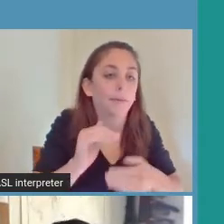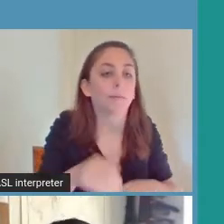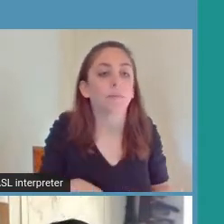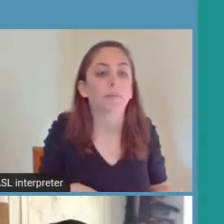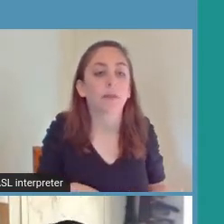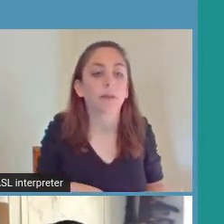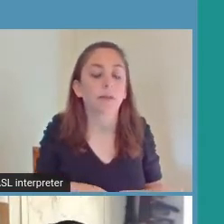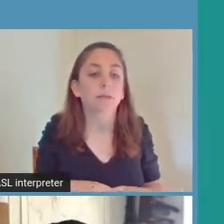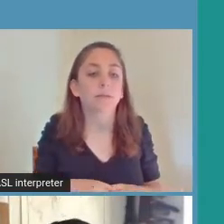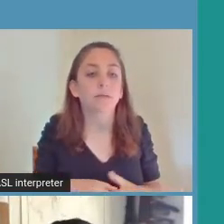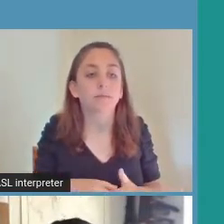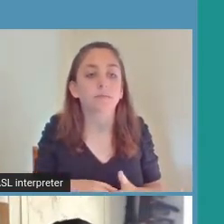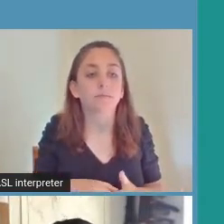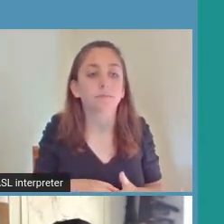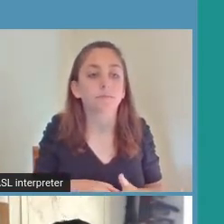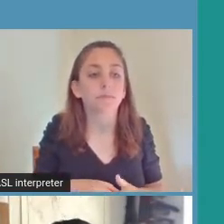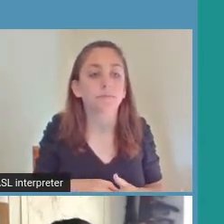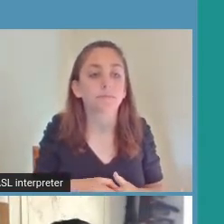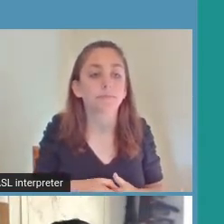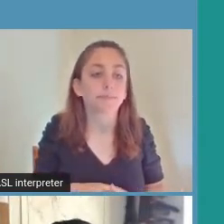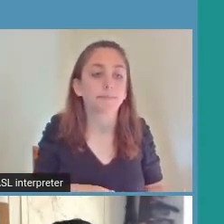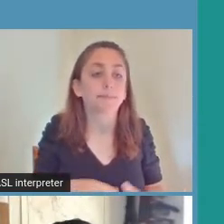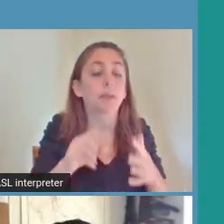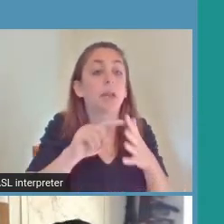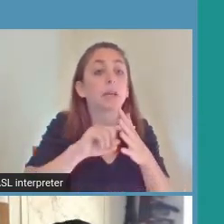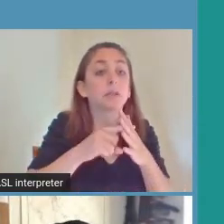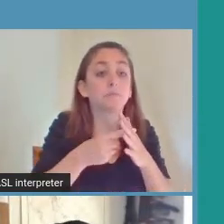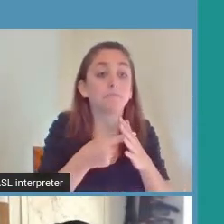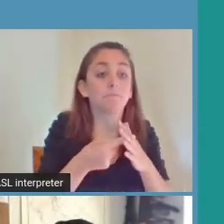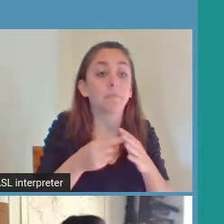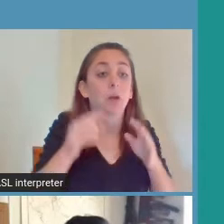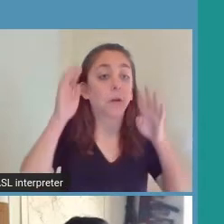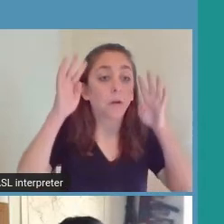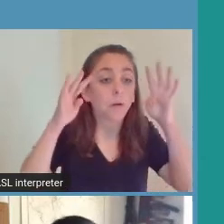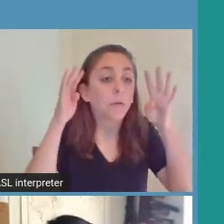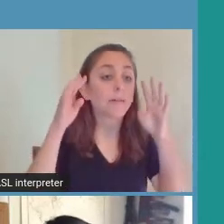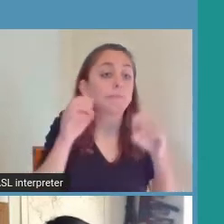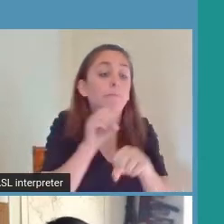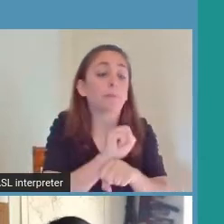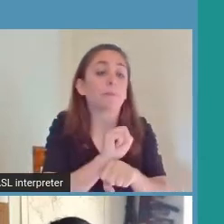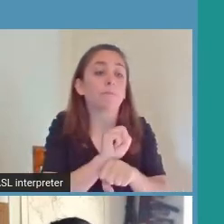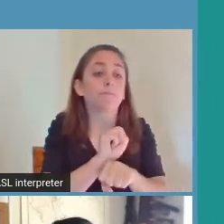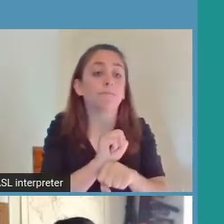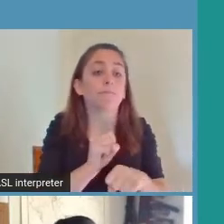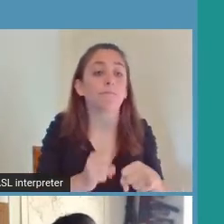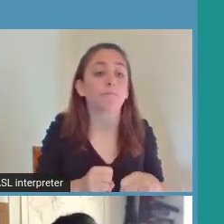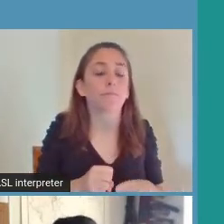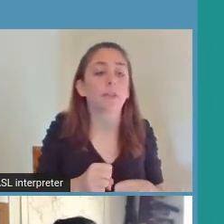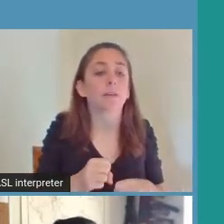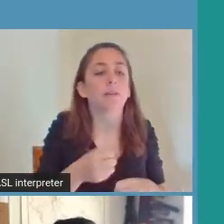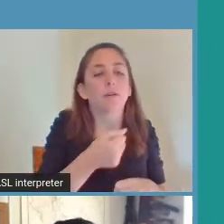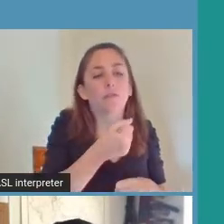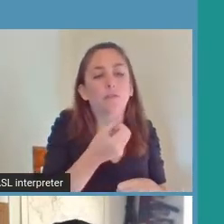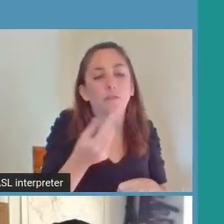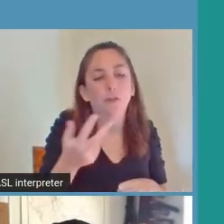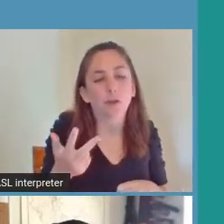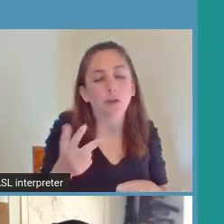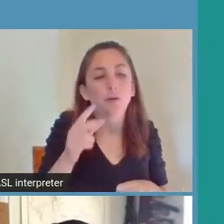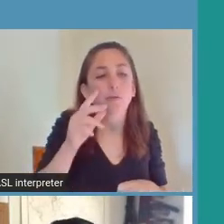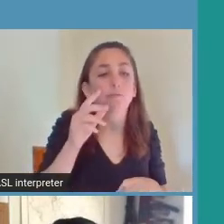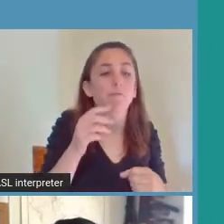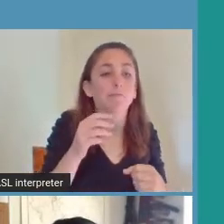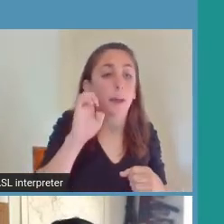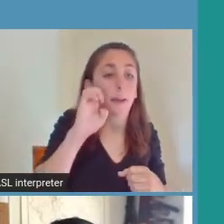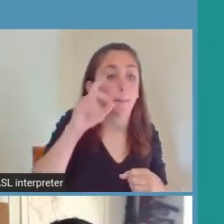together and we started creating work. Ironically, the first several episodes of this podcast, which